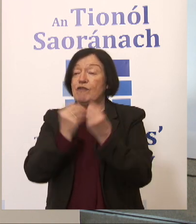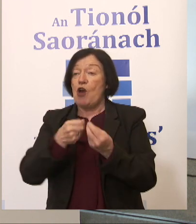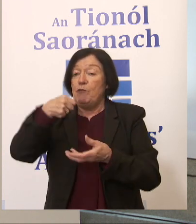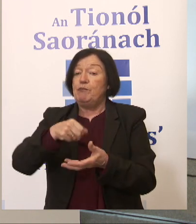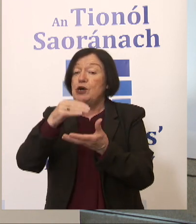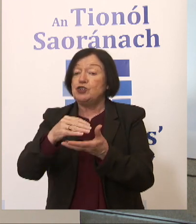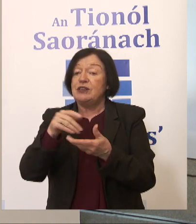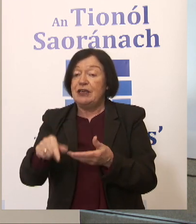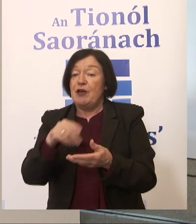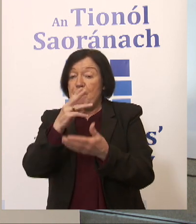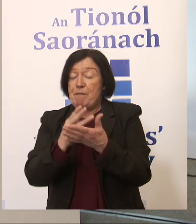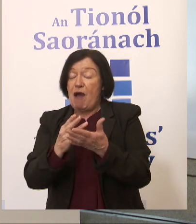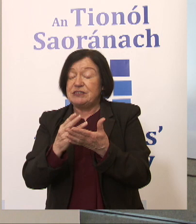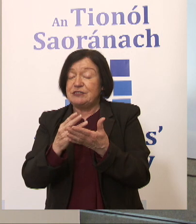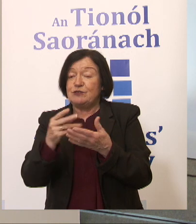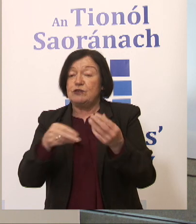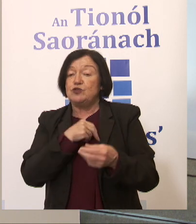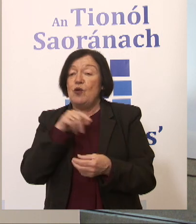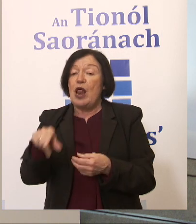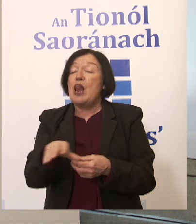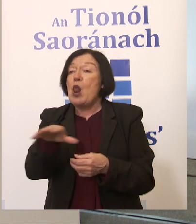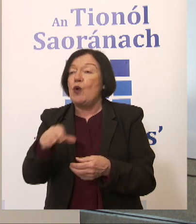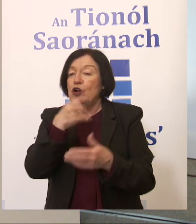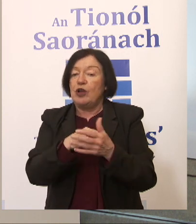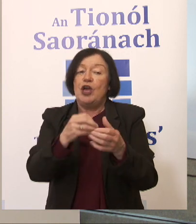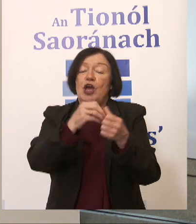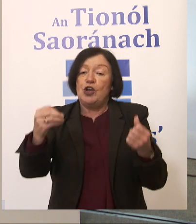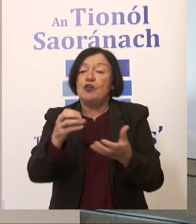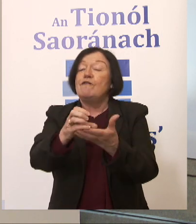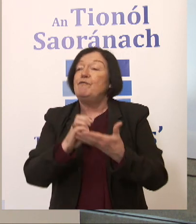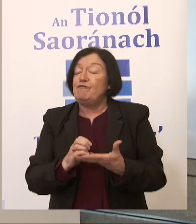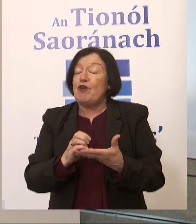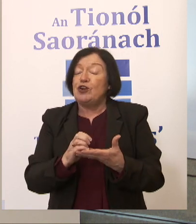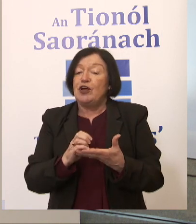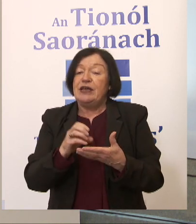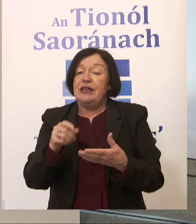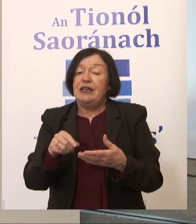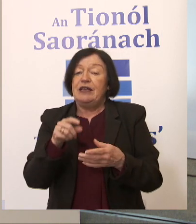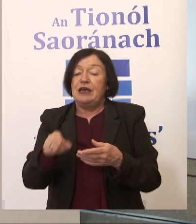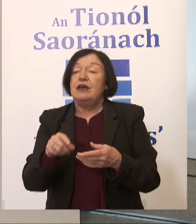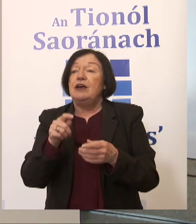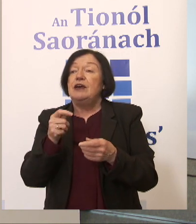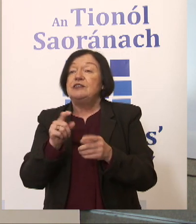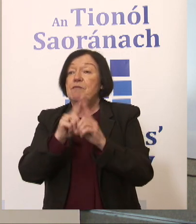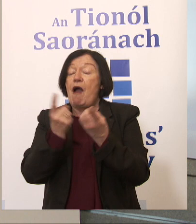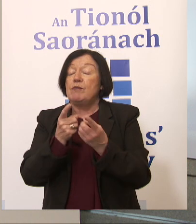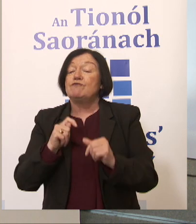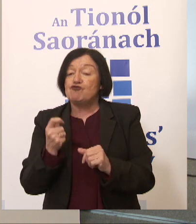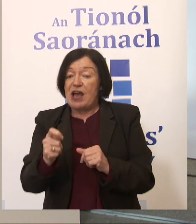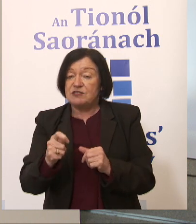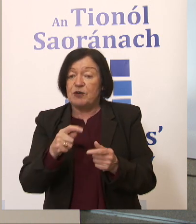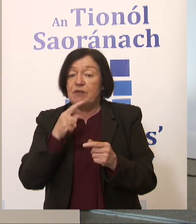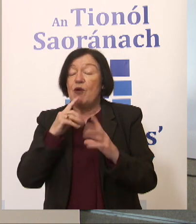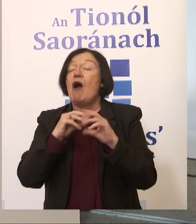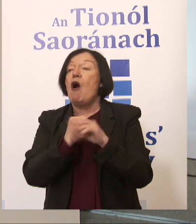bits that go to local government. Another big funder of local government would be the Department of Transport, but